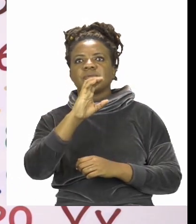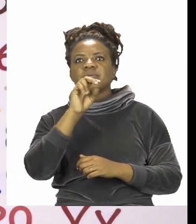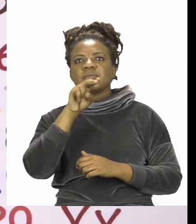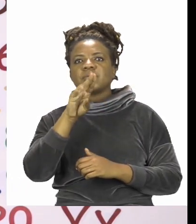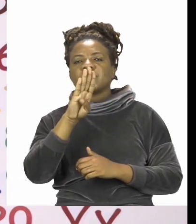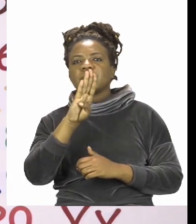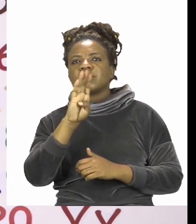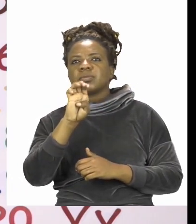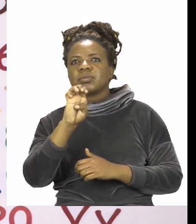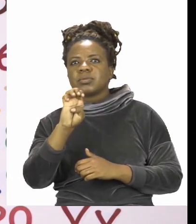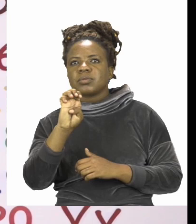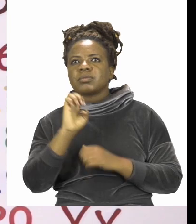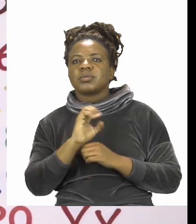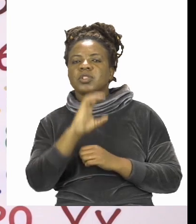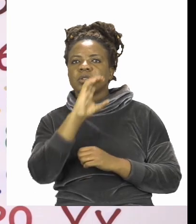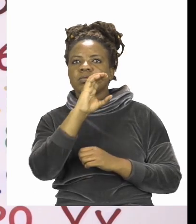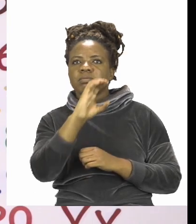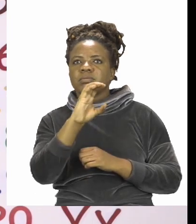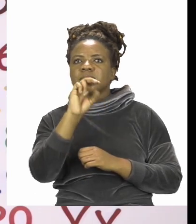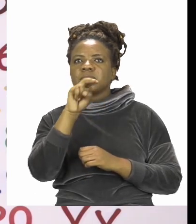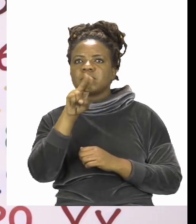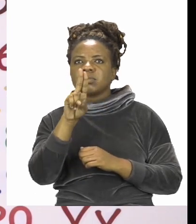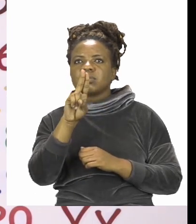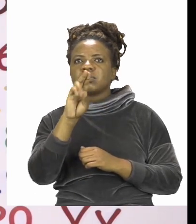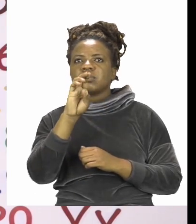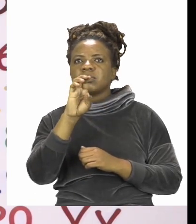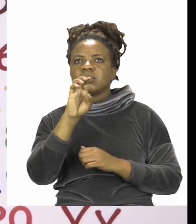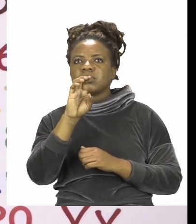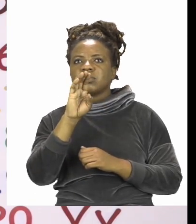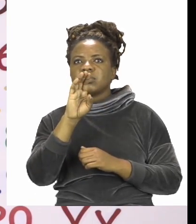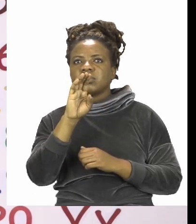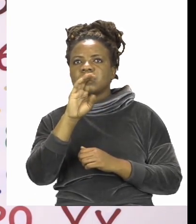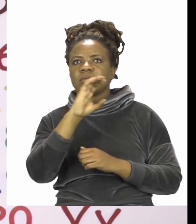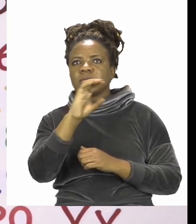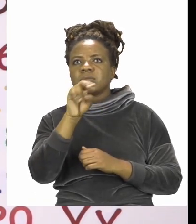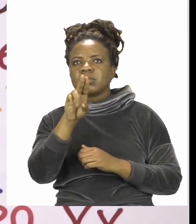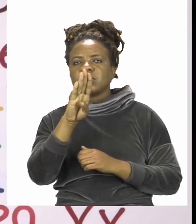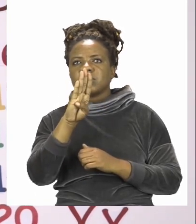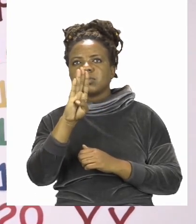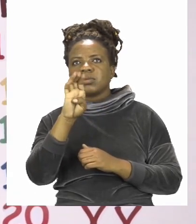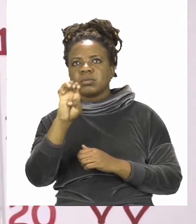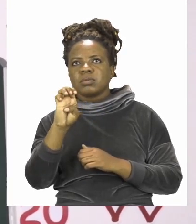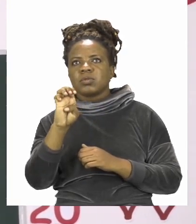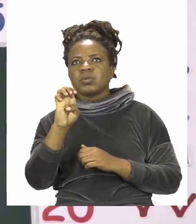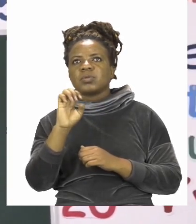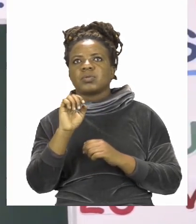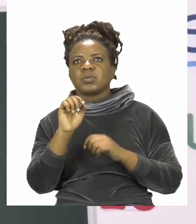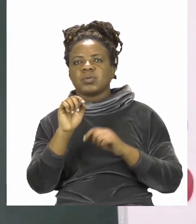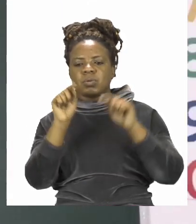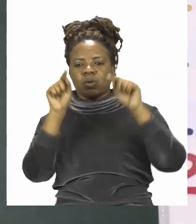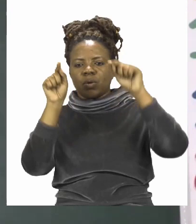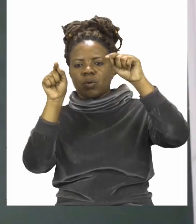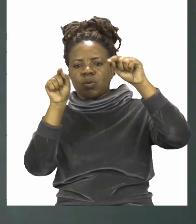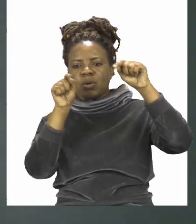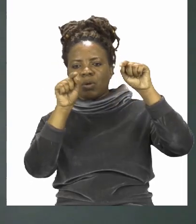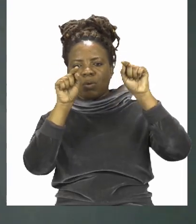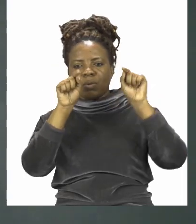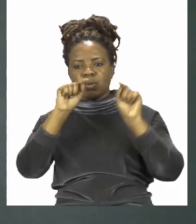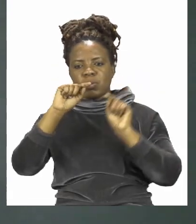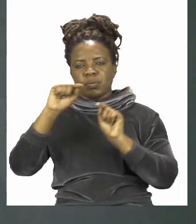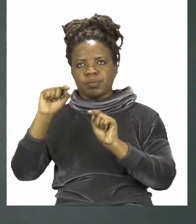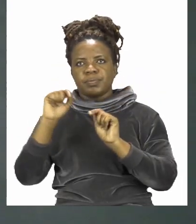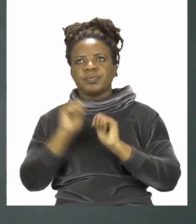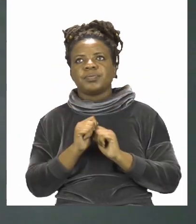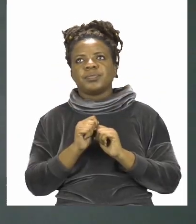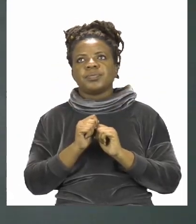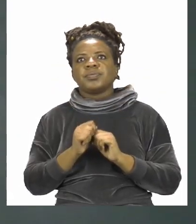cube. Everyone, let's say cube. Cube. Well done. Now